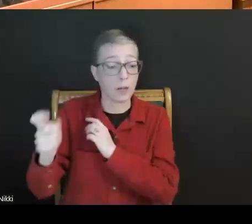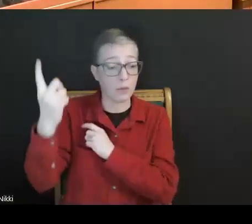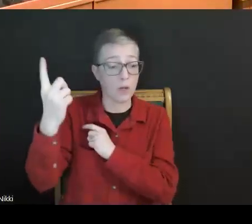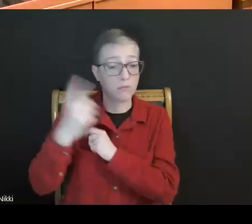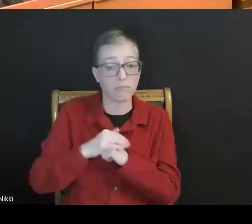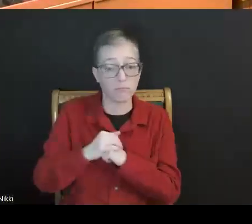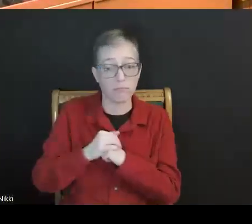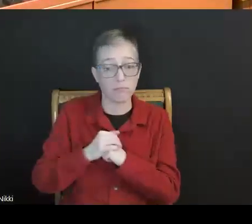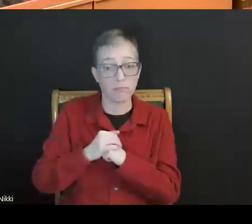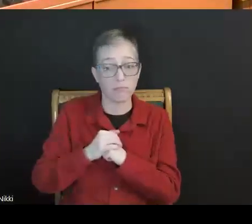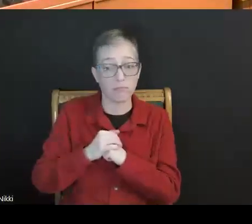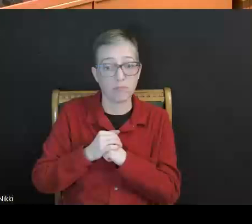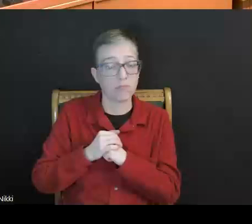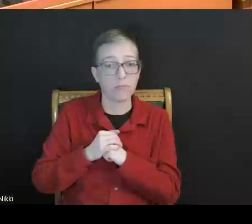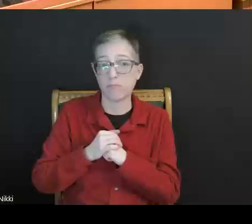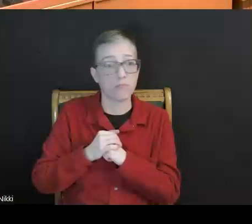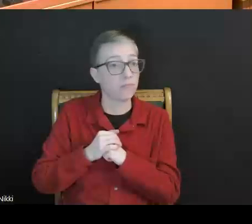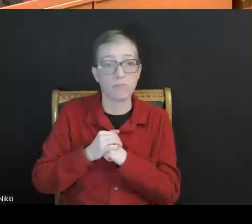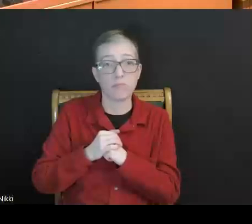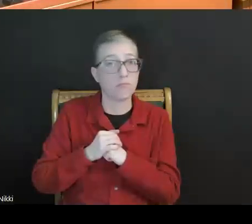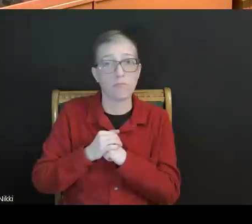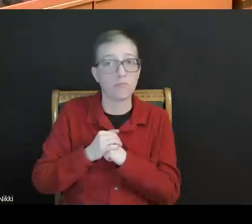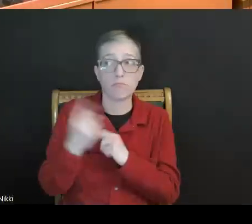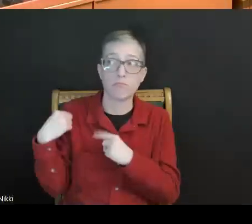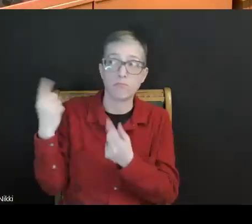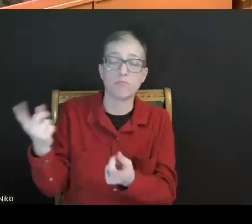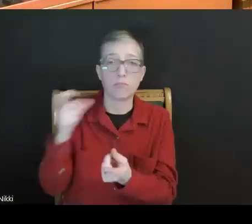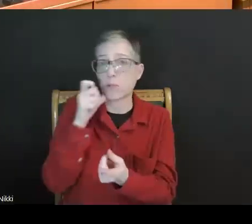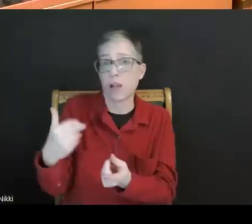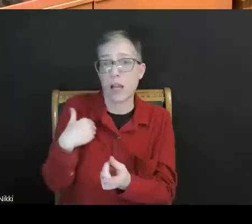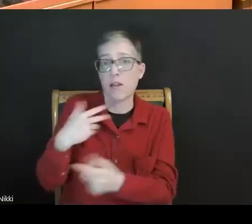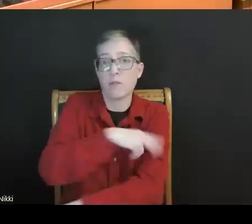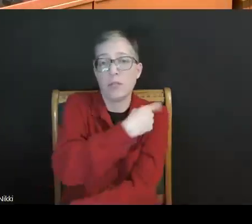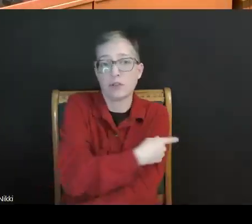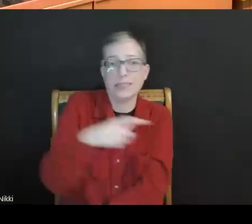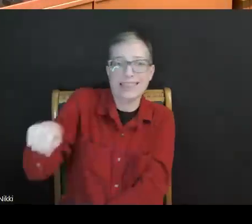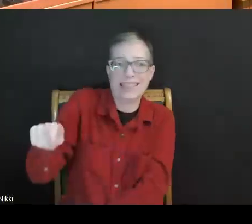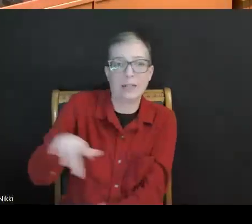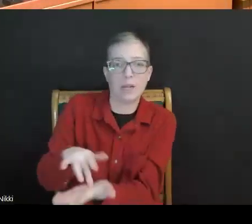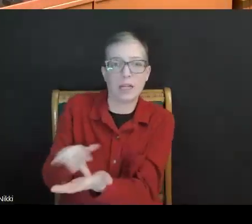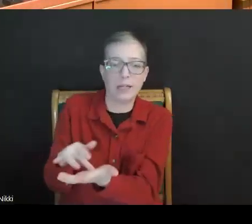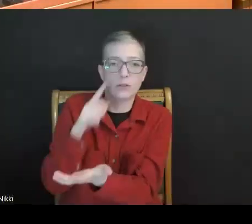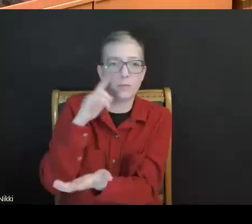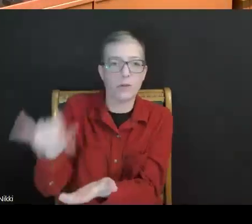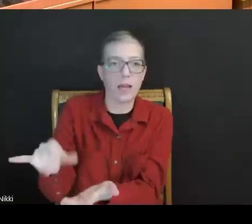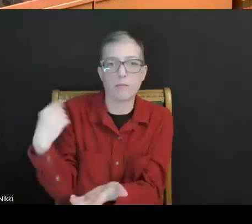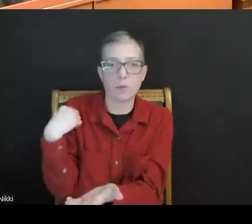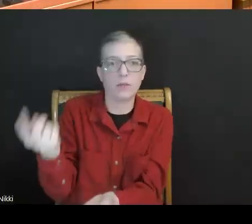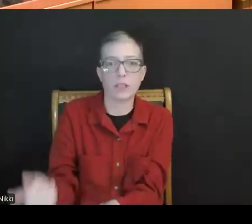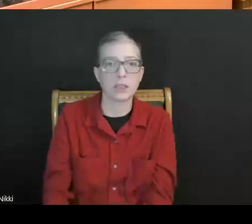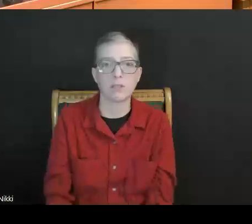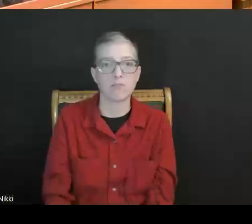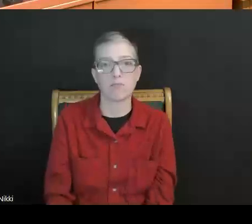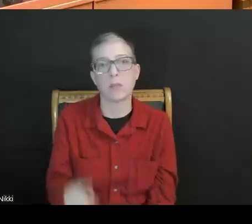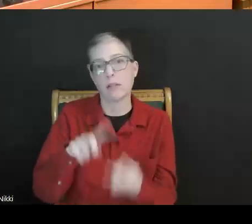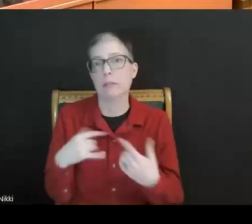with the need for substance use disorder medications identified up until now, but we